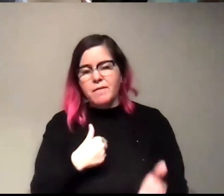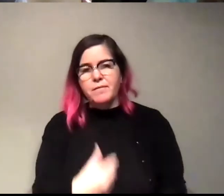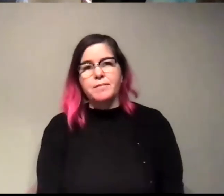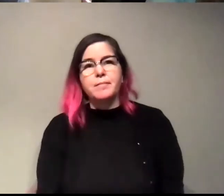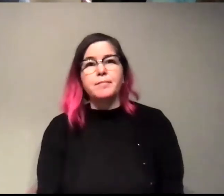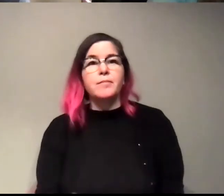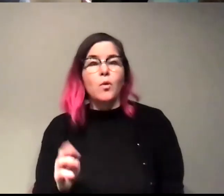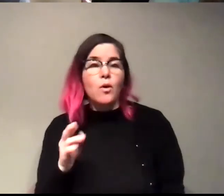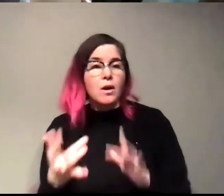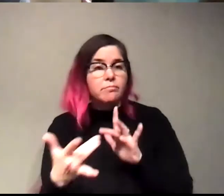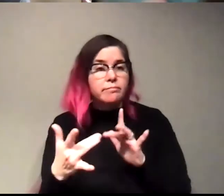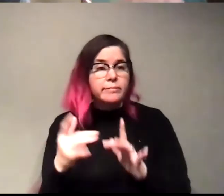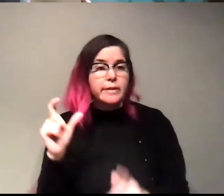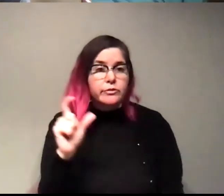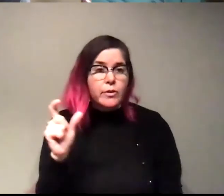you know, you can reach out to me on Instagram,